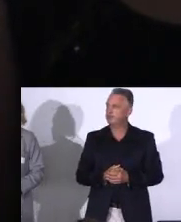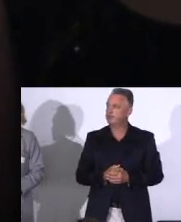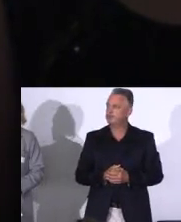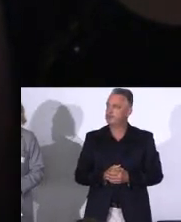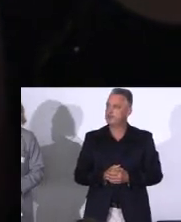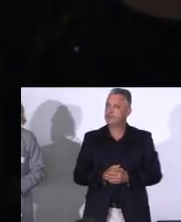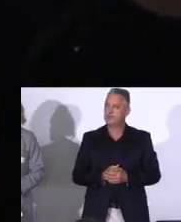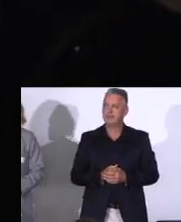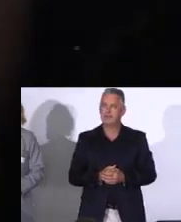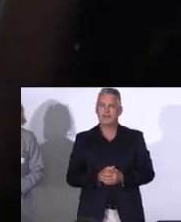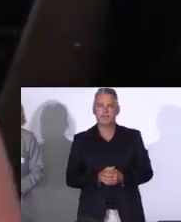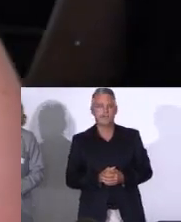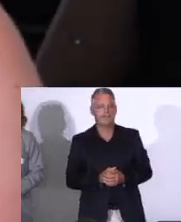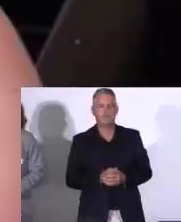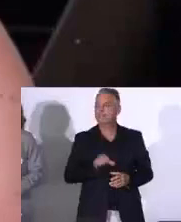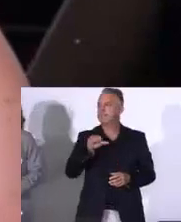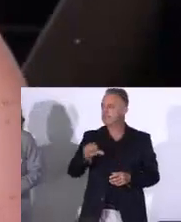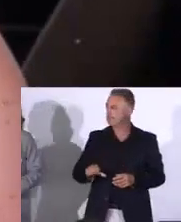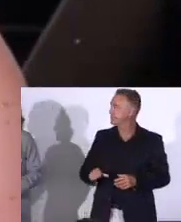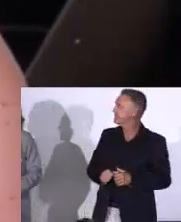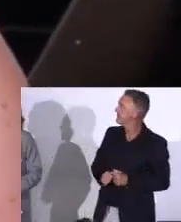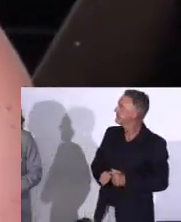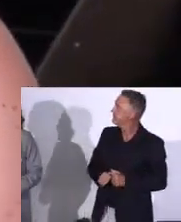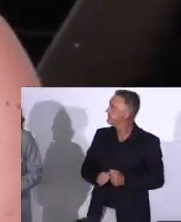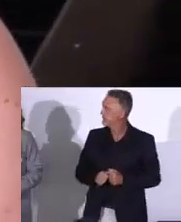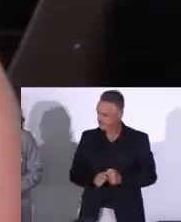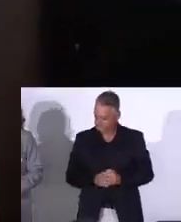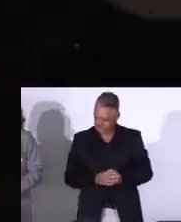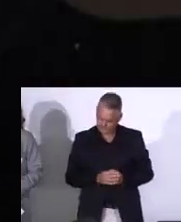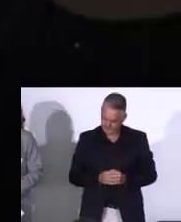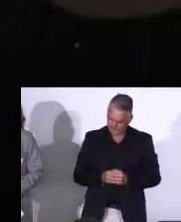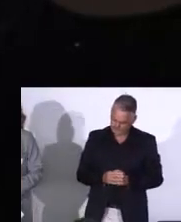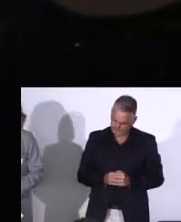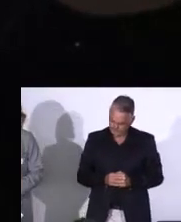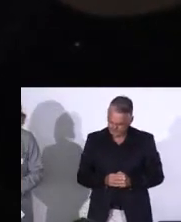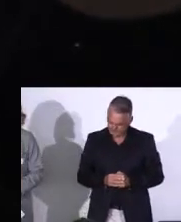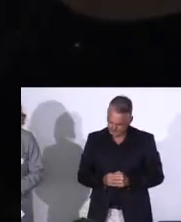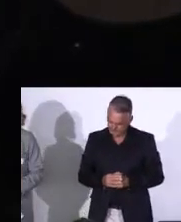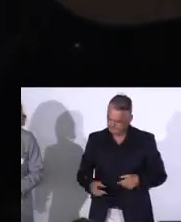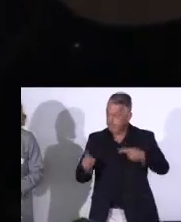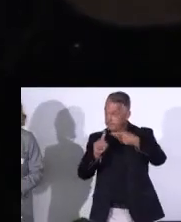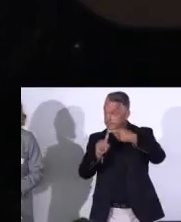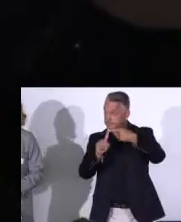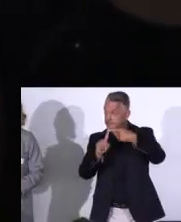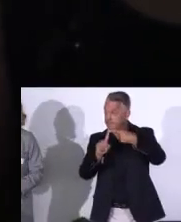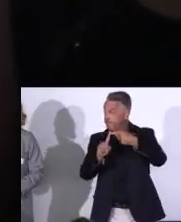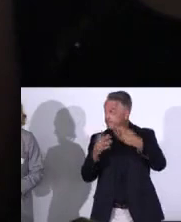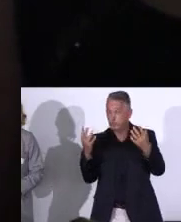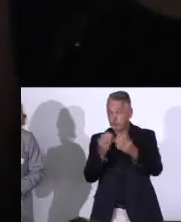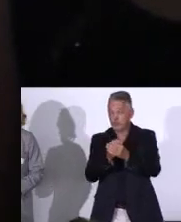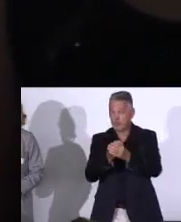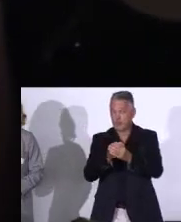So what's new in Together More Active? So working together for shared outcomes.